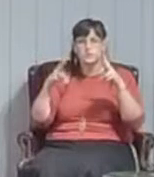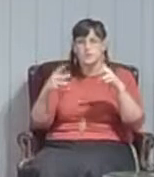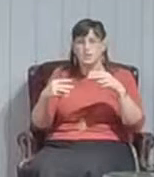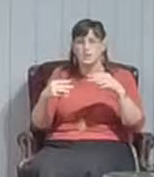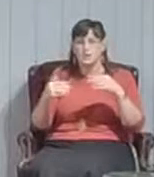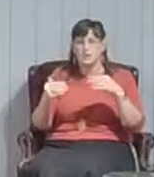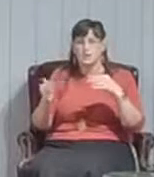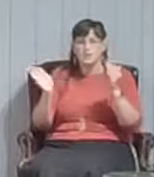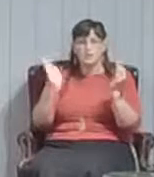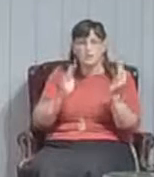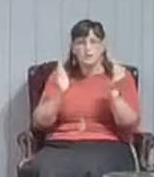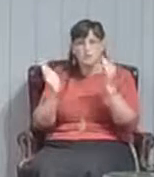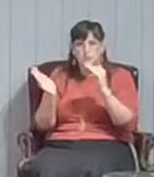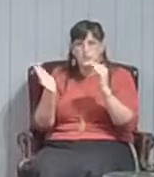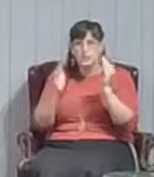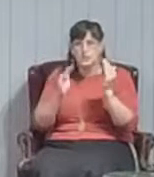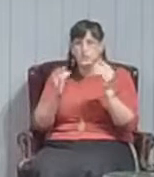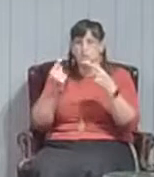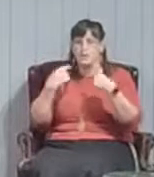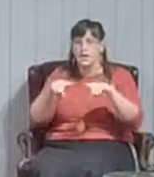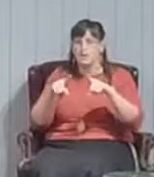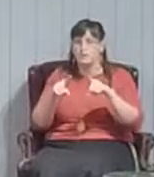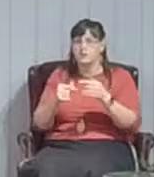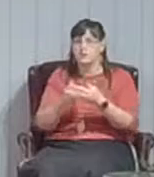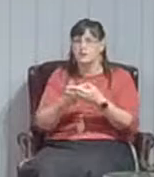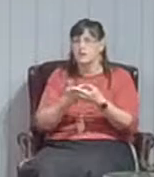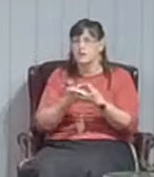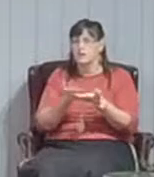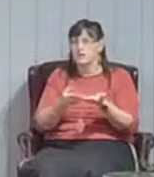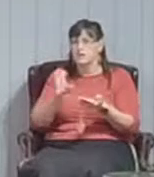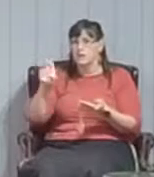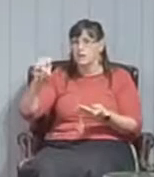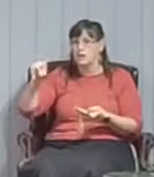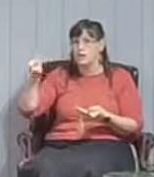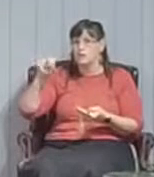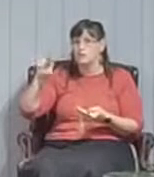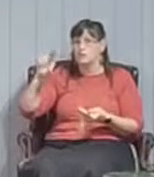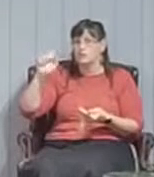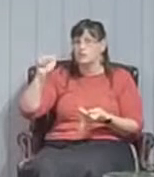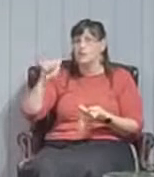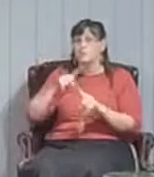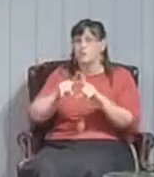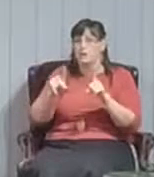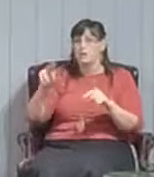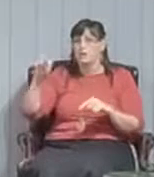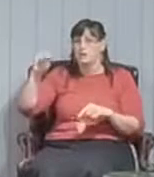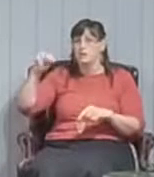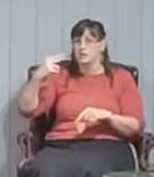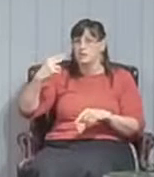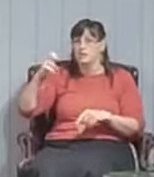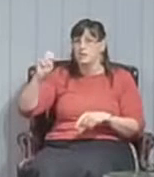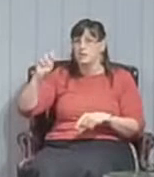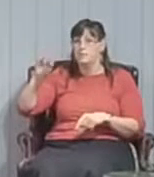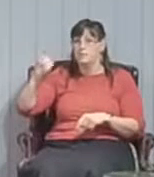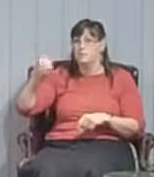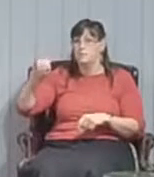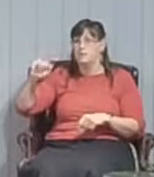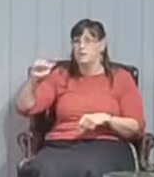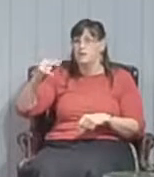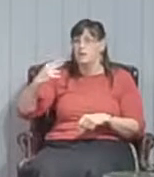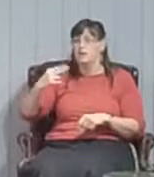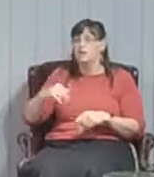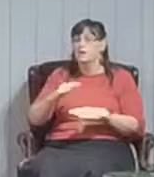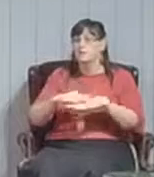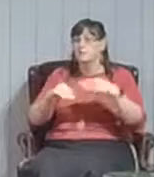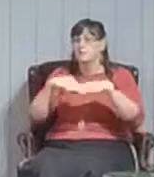here, but you do see it, for instance, in the book of Nehemiah. In Nehemiah, he's building the walls. He's not building the temple. He's